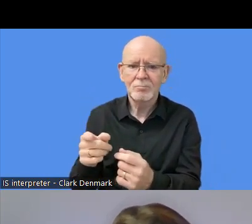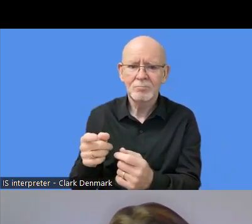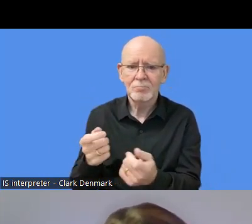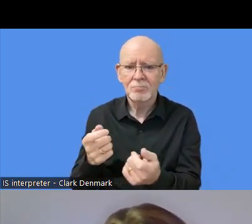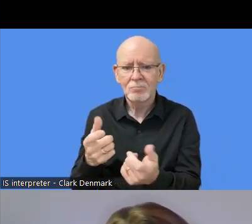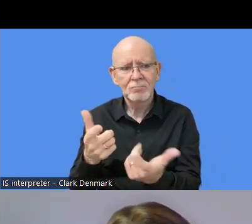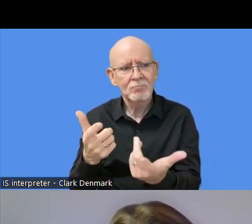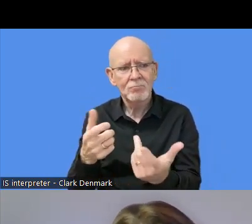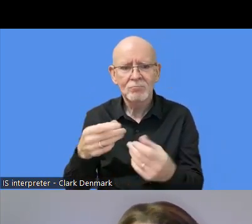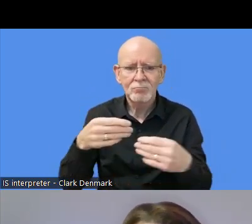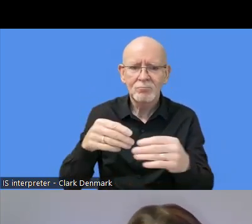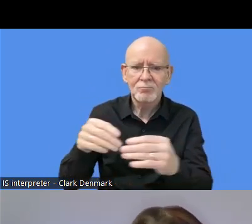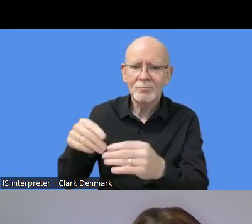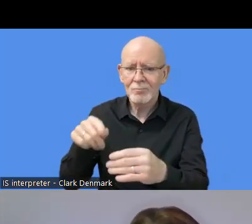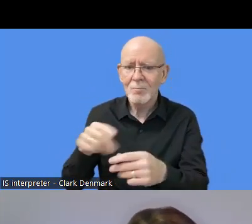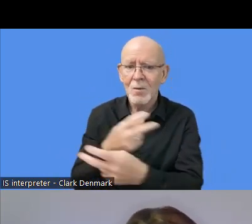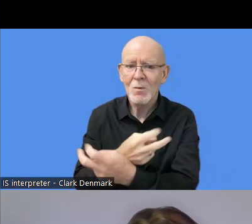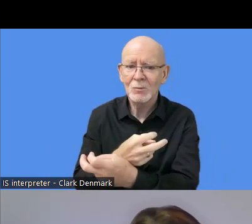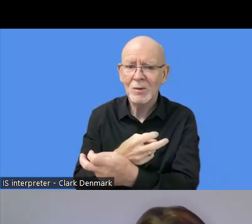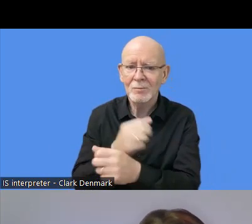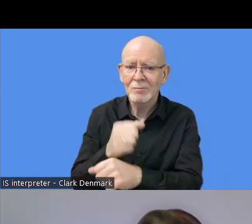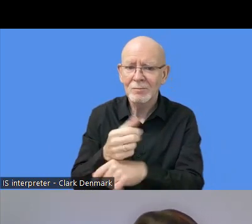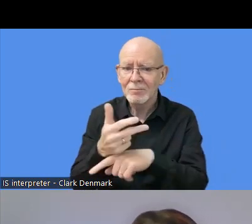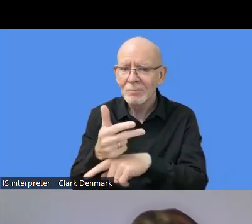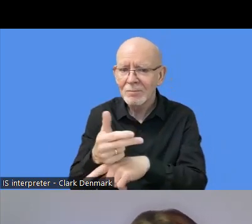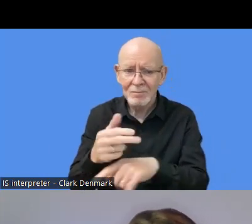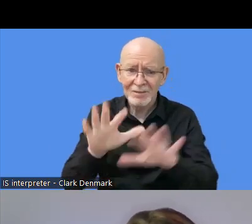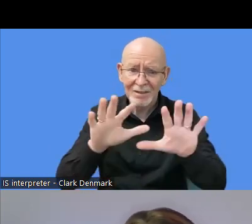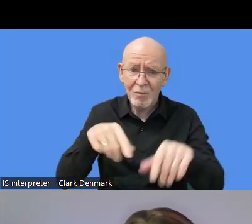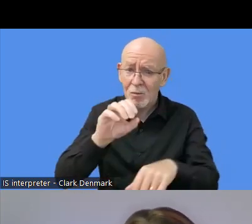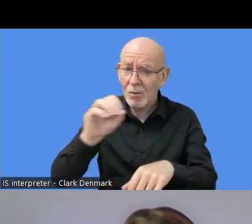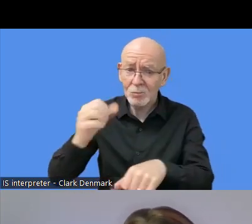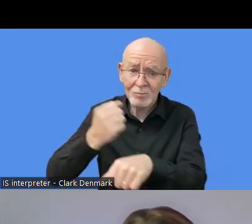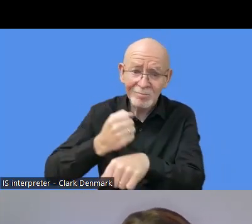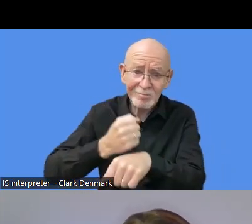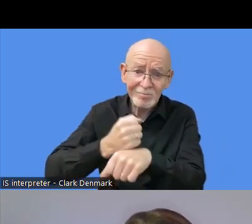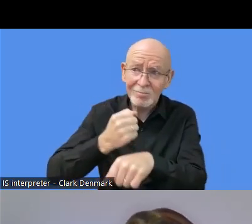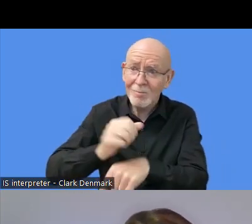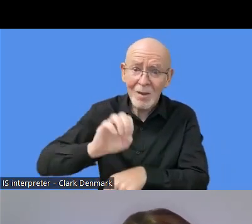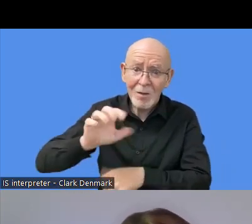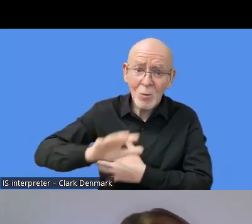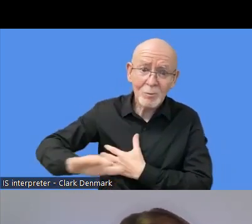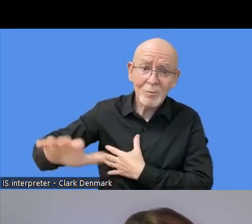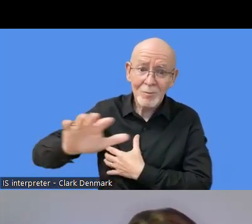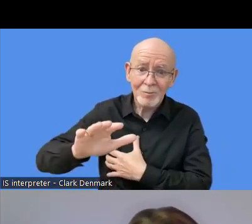in his company, and he continued these efforts in this foundation, and he also